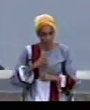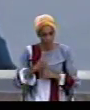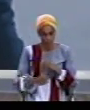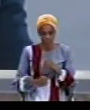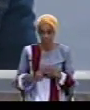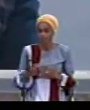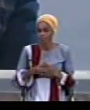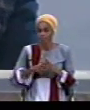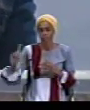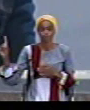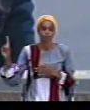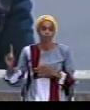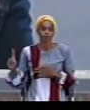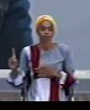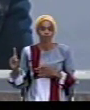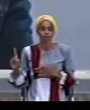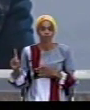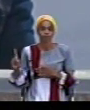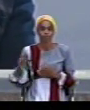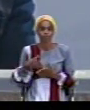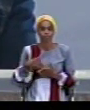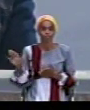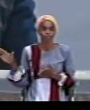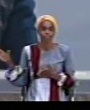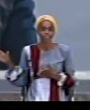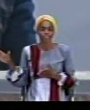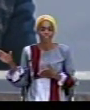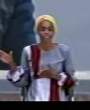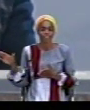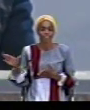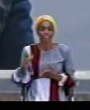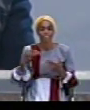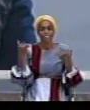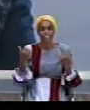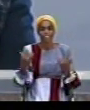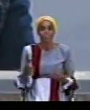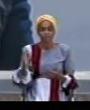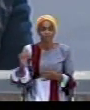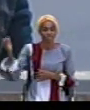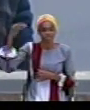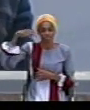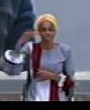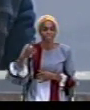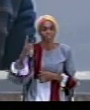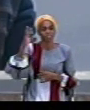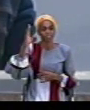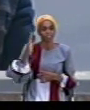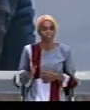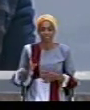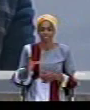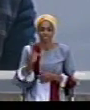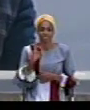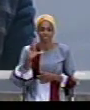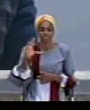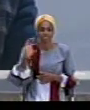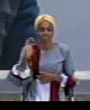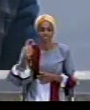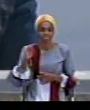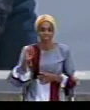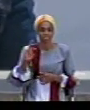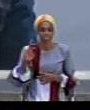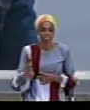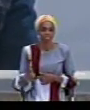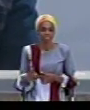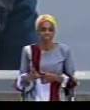gone. And now by the grace of God, ulcer has disappeared. You can go ahead and eat whatever you want to